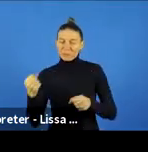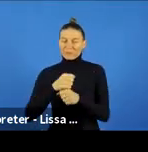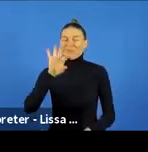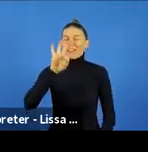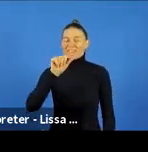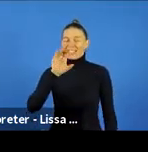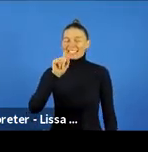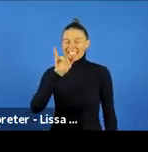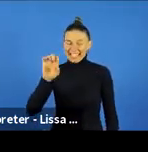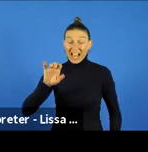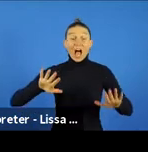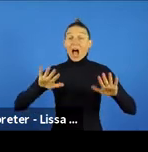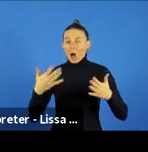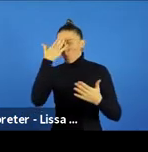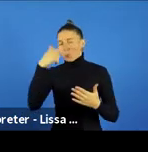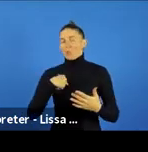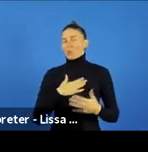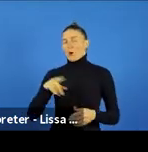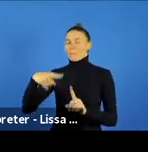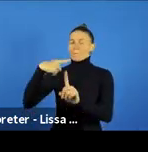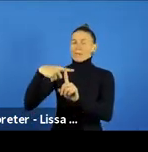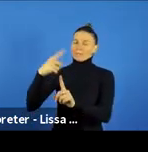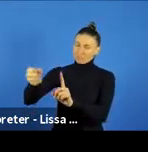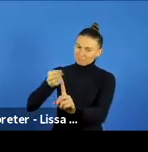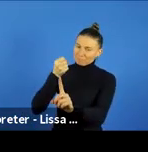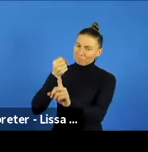startup with a positive impact. Next slide, please.